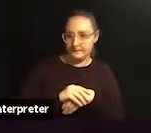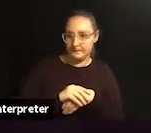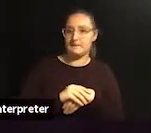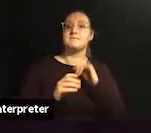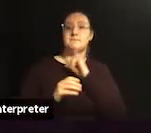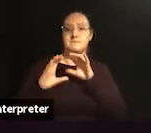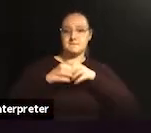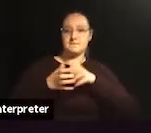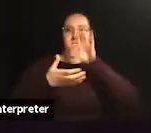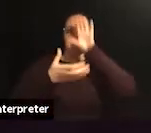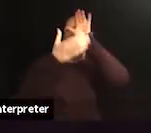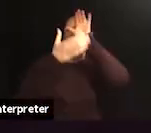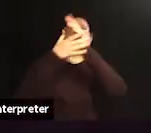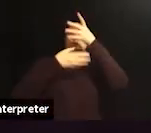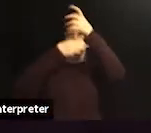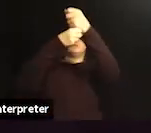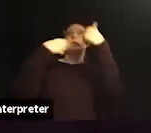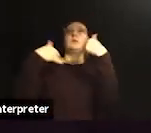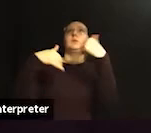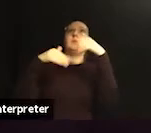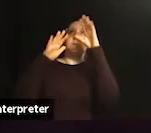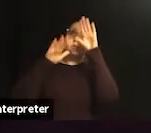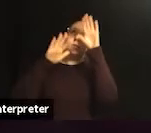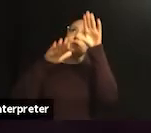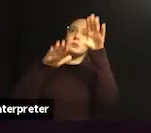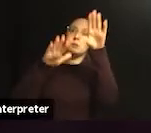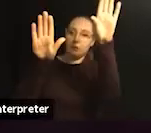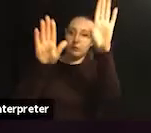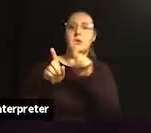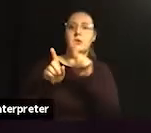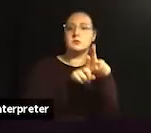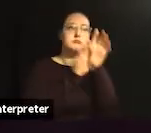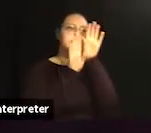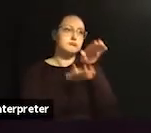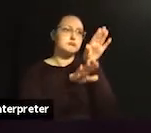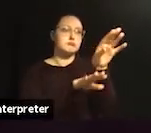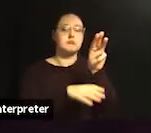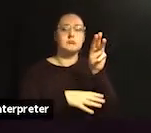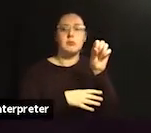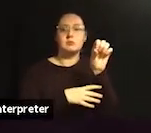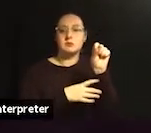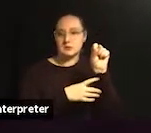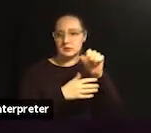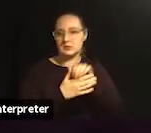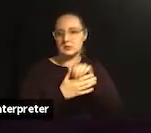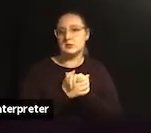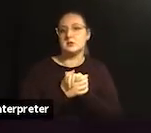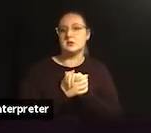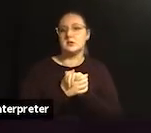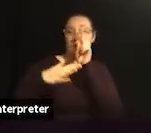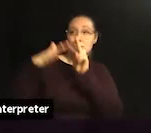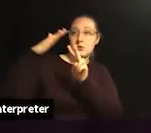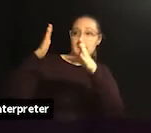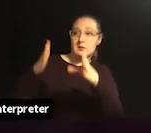believed in the Lord and in his servant Moses. Then the prophet Miriam, Aaron's sister,